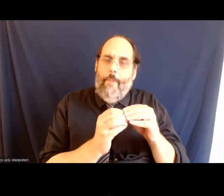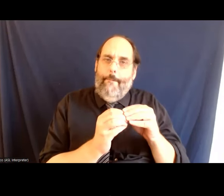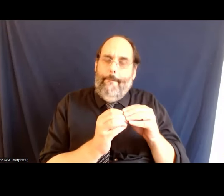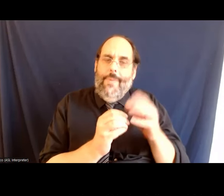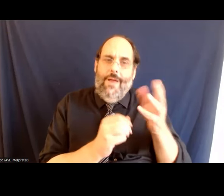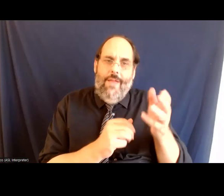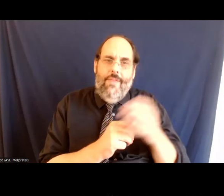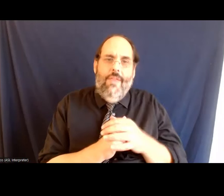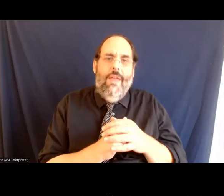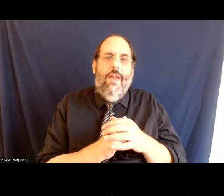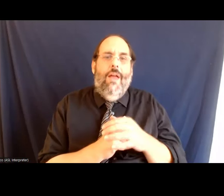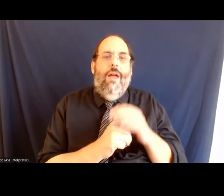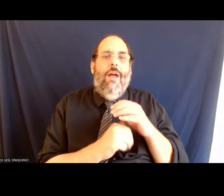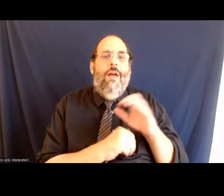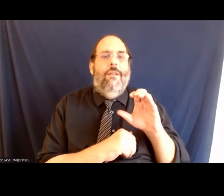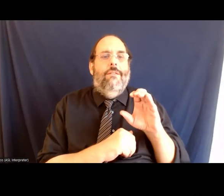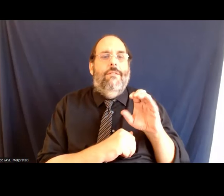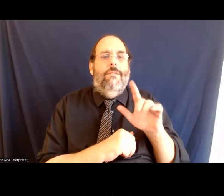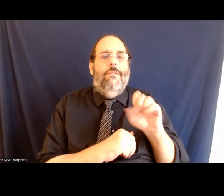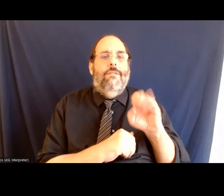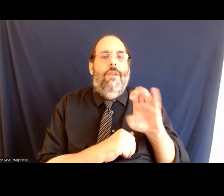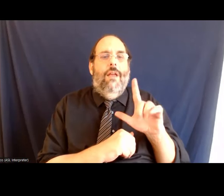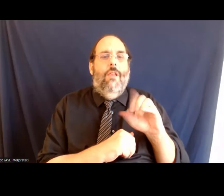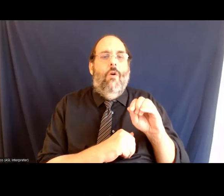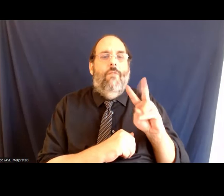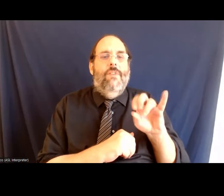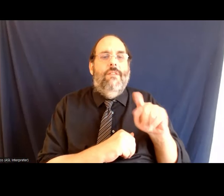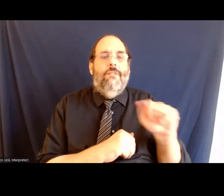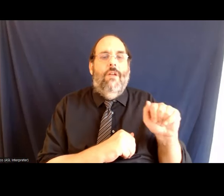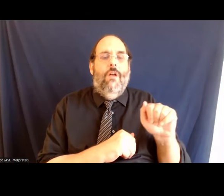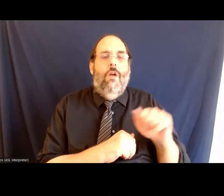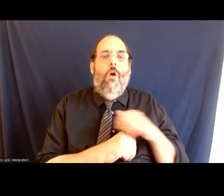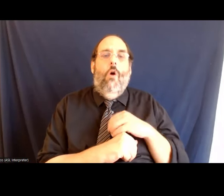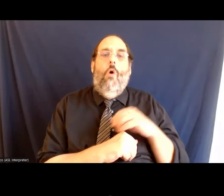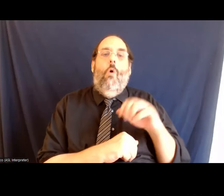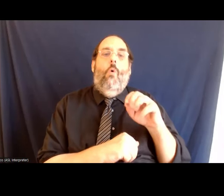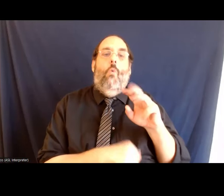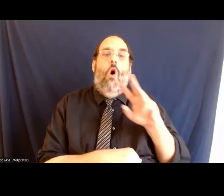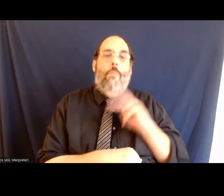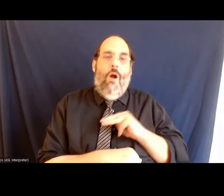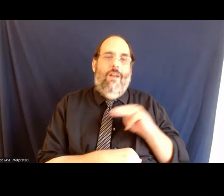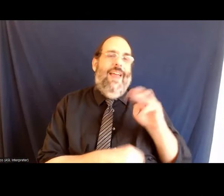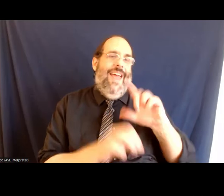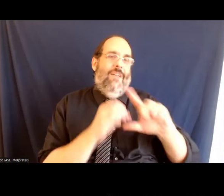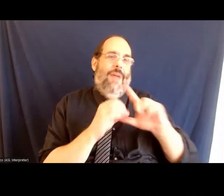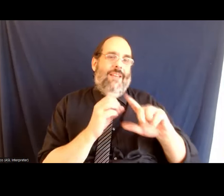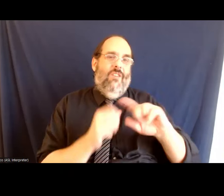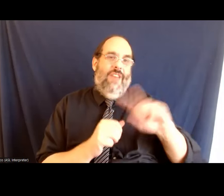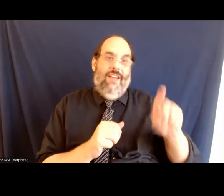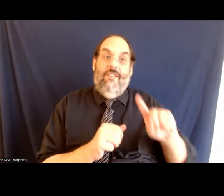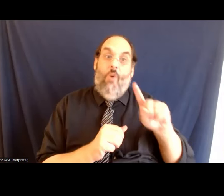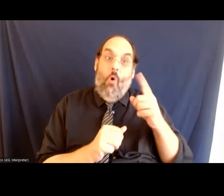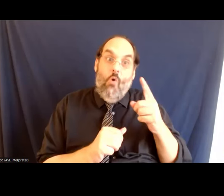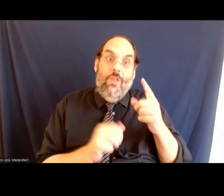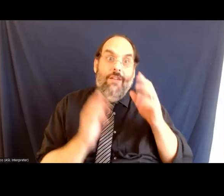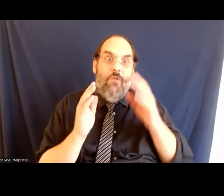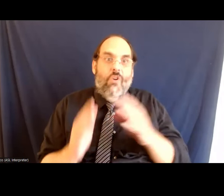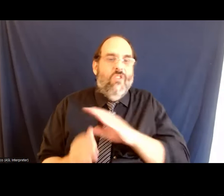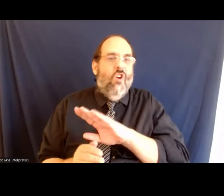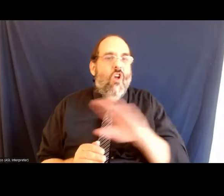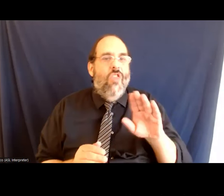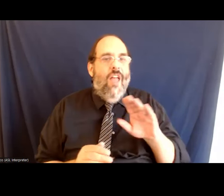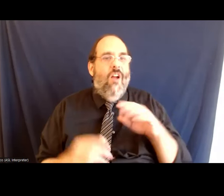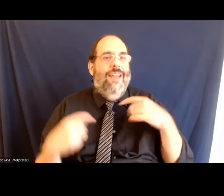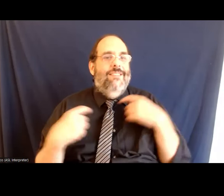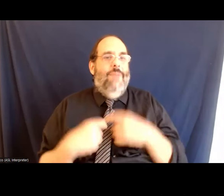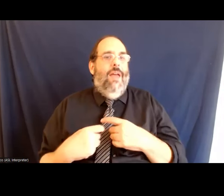at the Cielo Vista Walmart in El Paso, Texas, for no reason other than their Hispanic identity and national